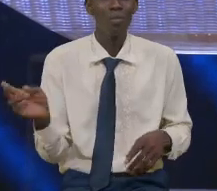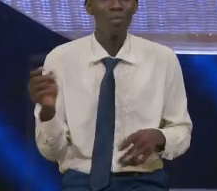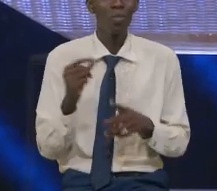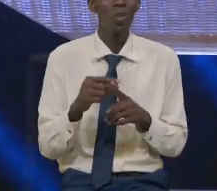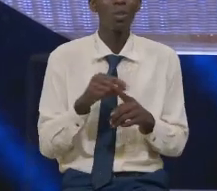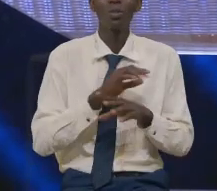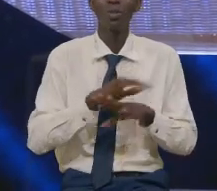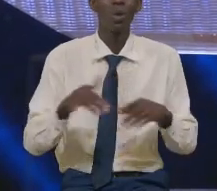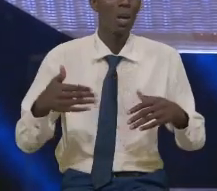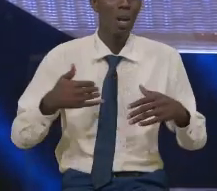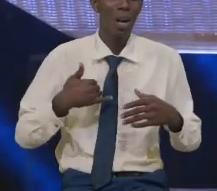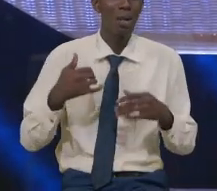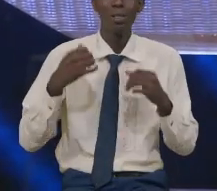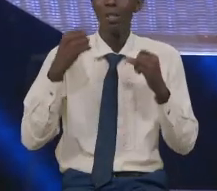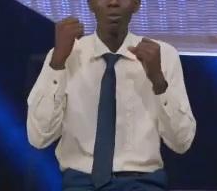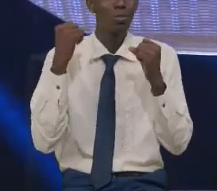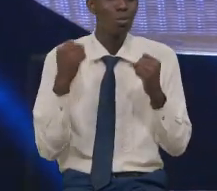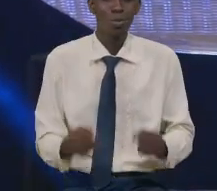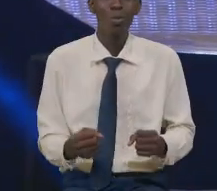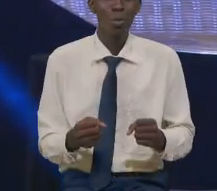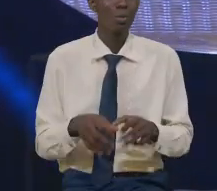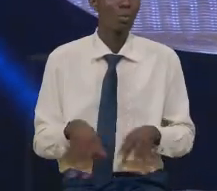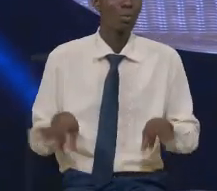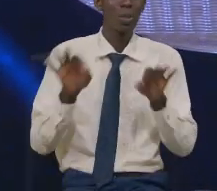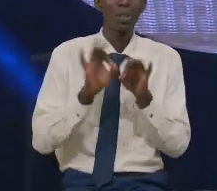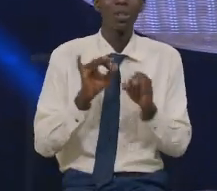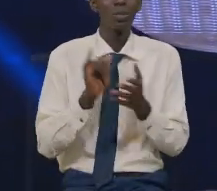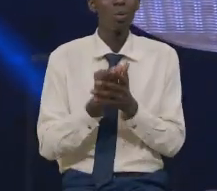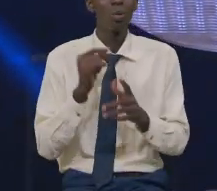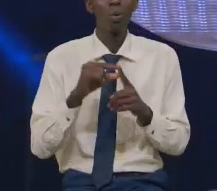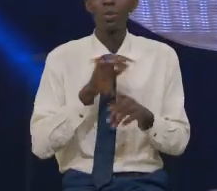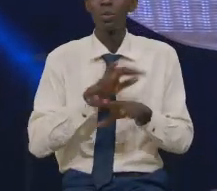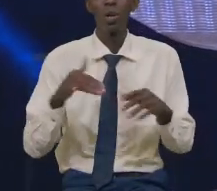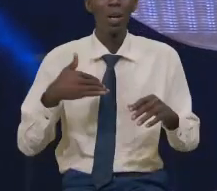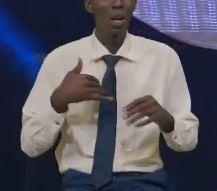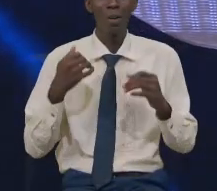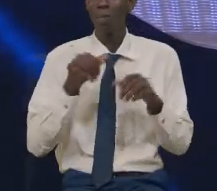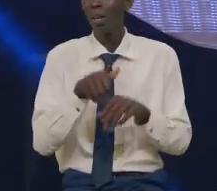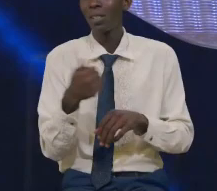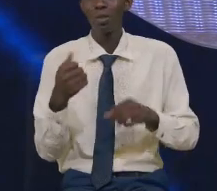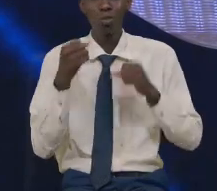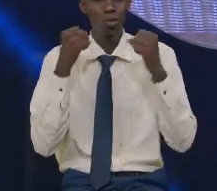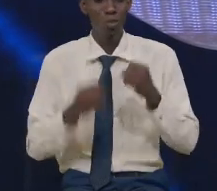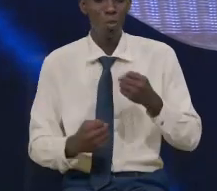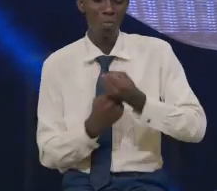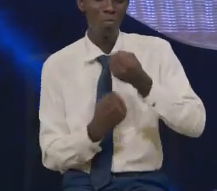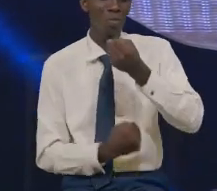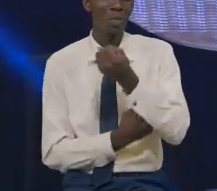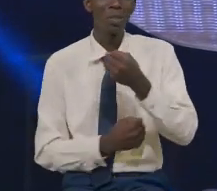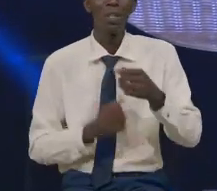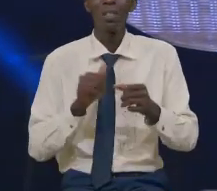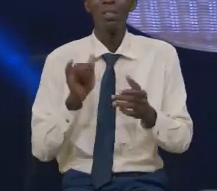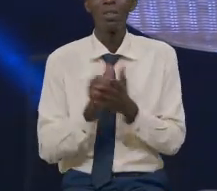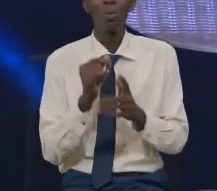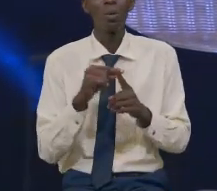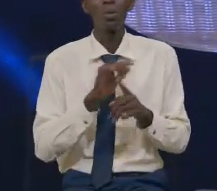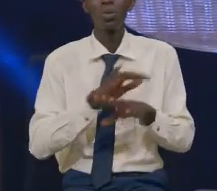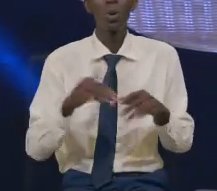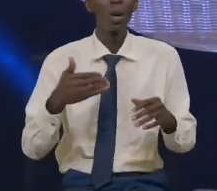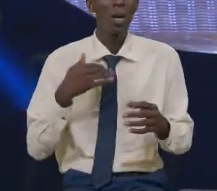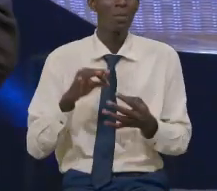have conviction. Those words don't have any foundation. Those words don't have any spiritual